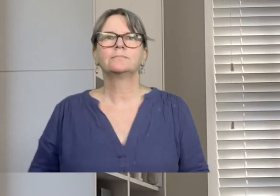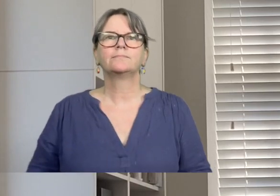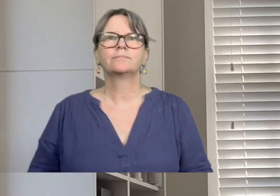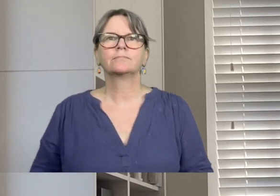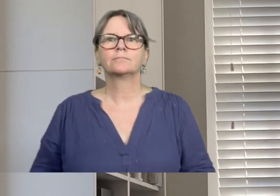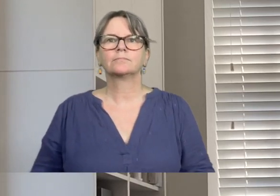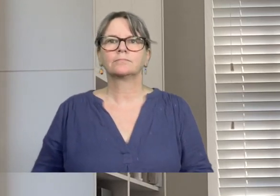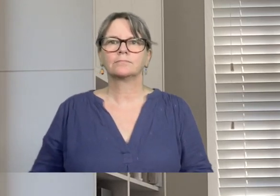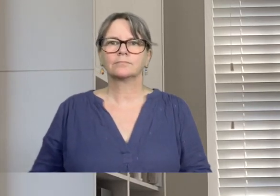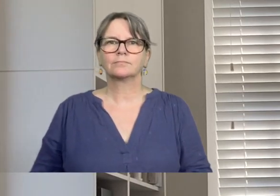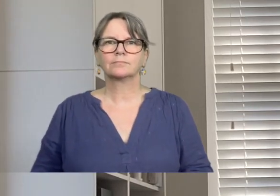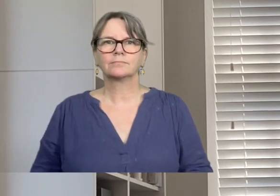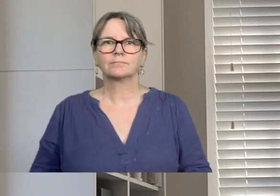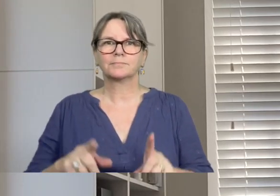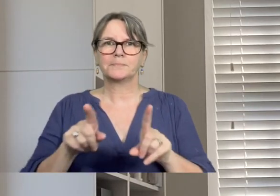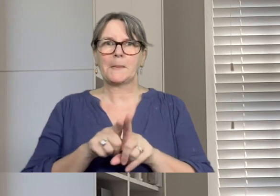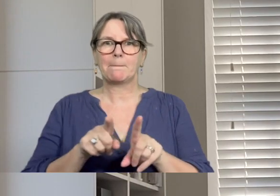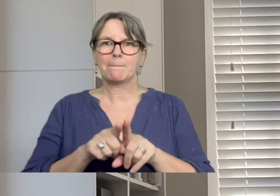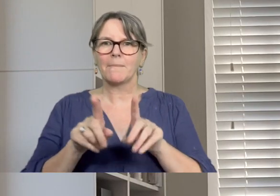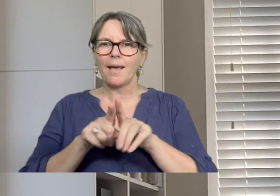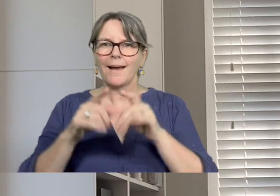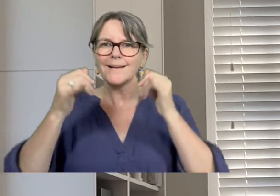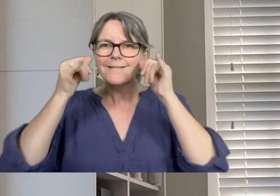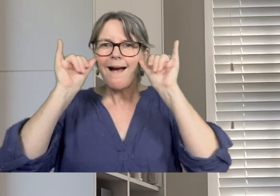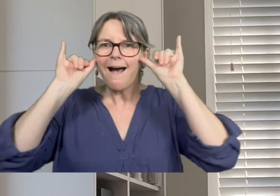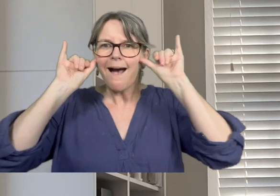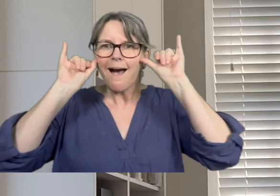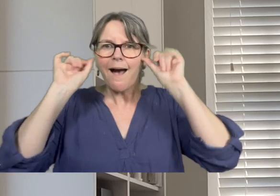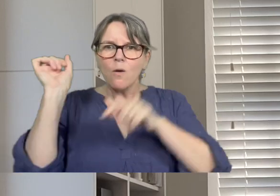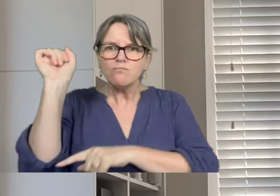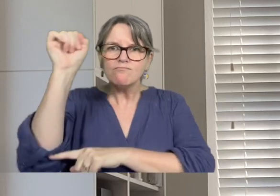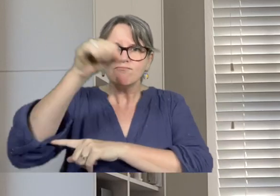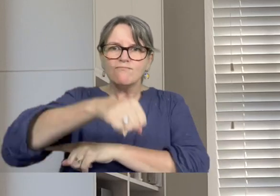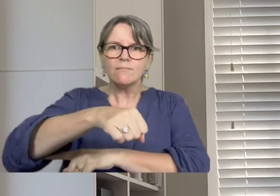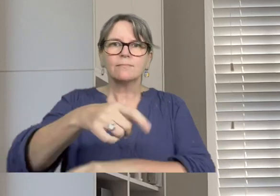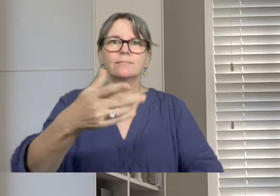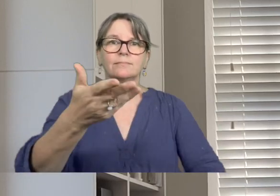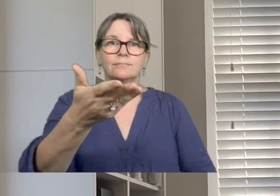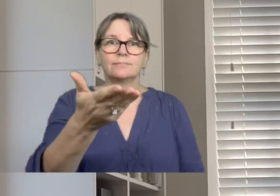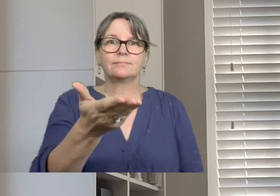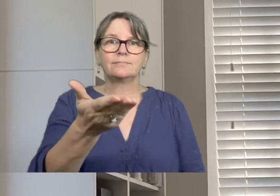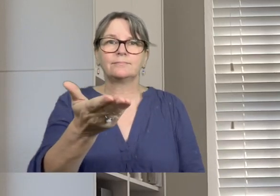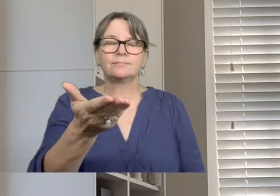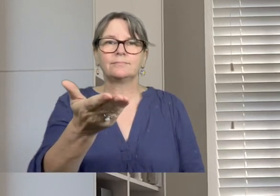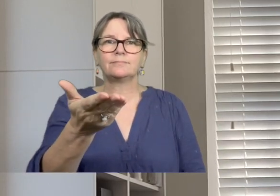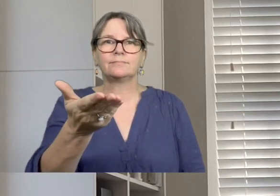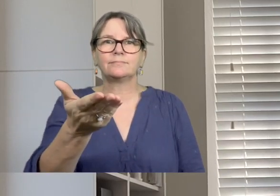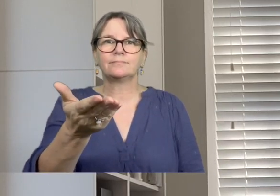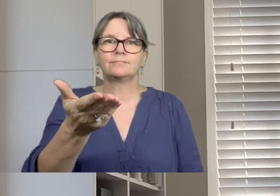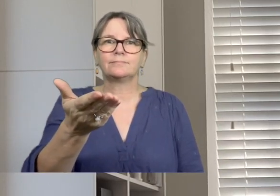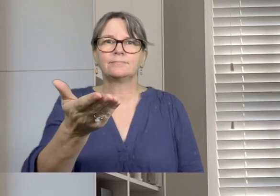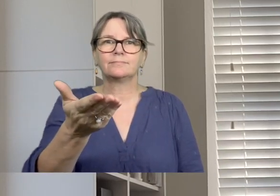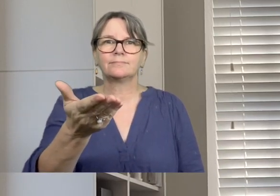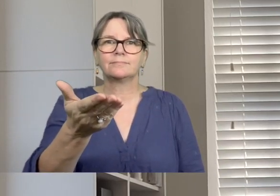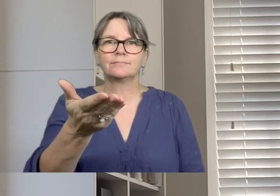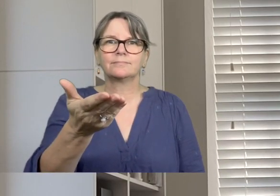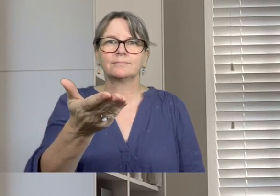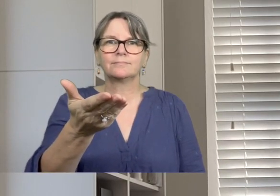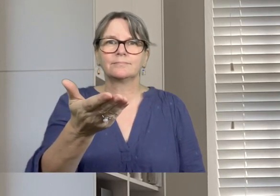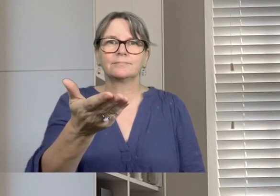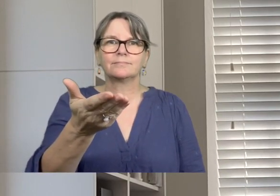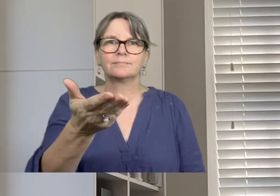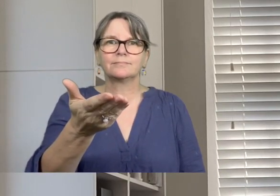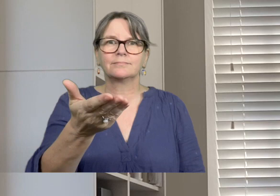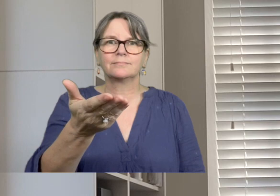come all the way onto all four. We're going to find our nice cat-cow position. So finding knees underneath